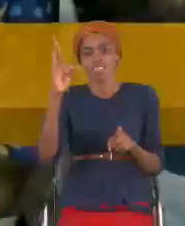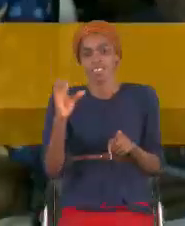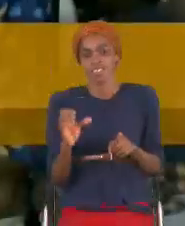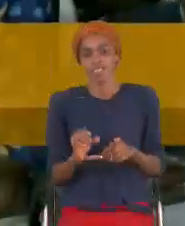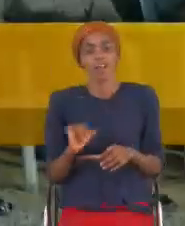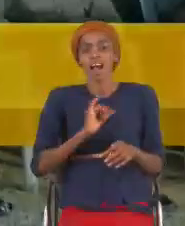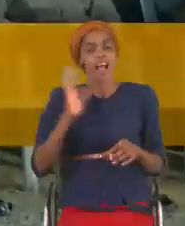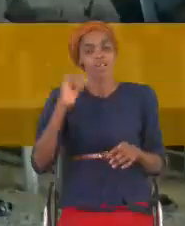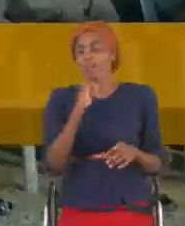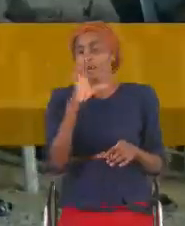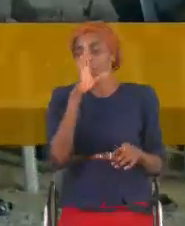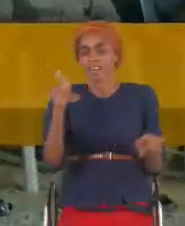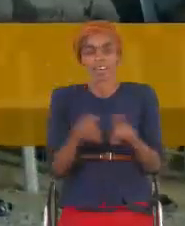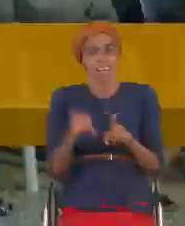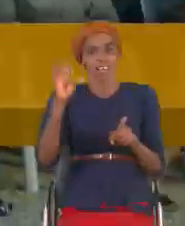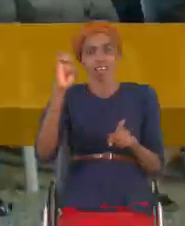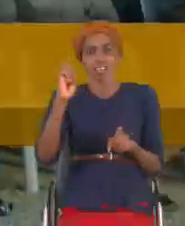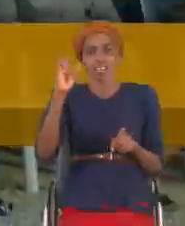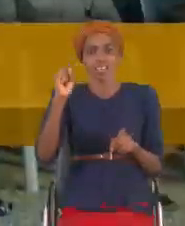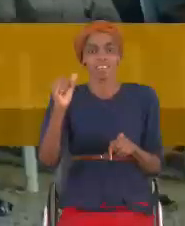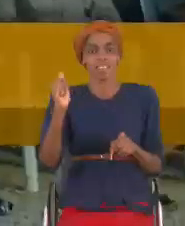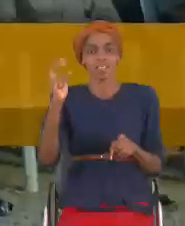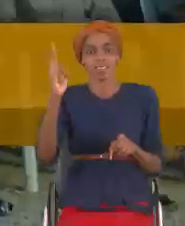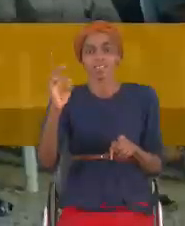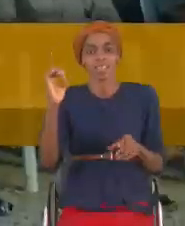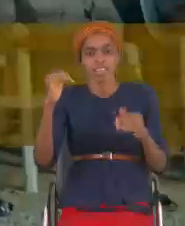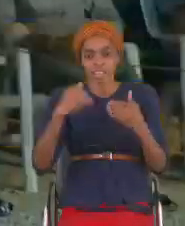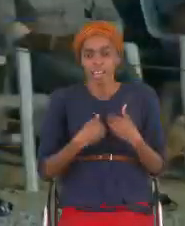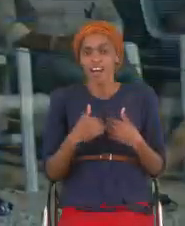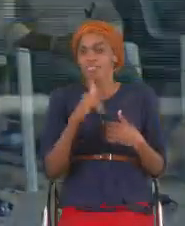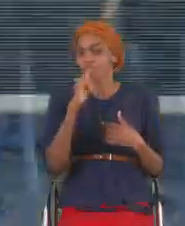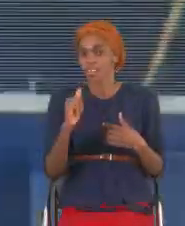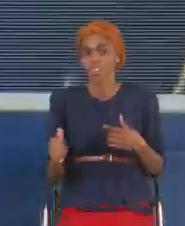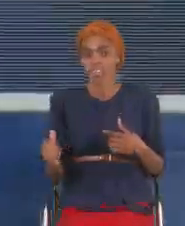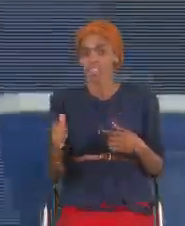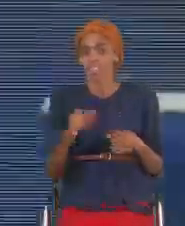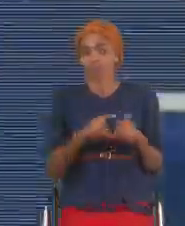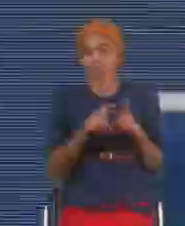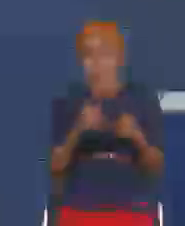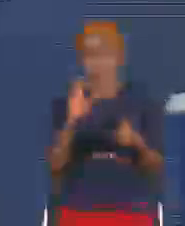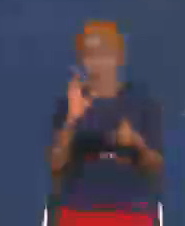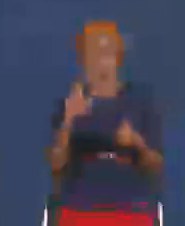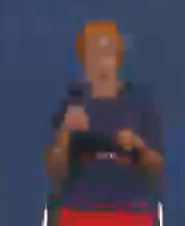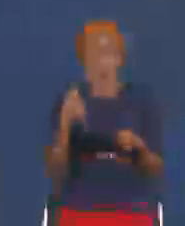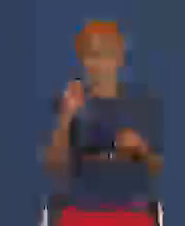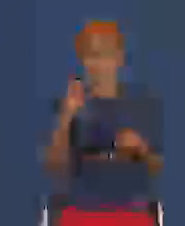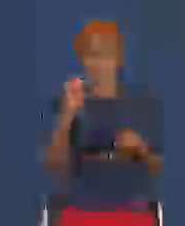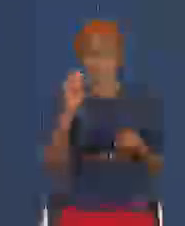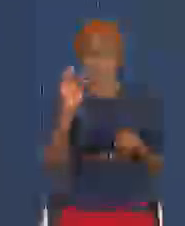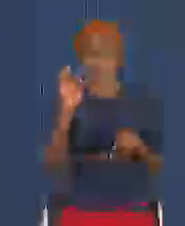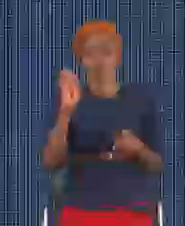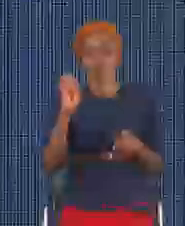not be like Esau. He had a profane tongue. He said, what will the birthright do